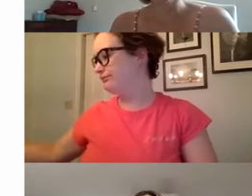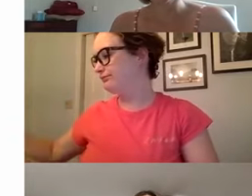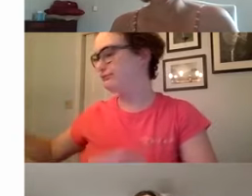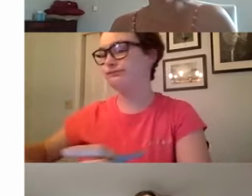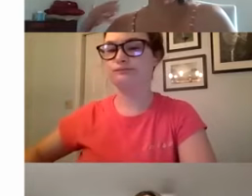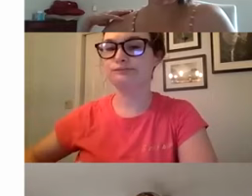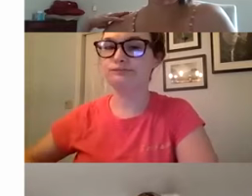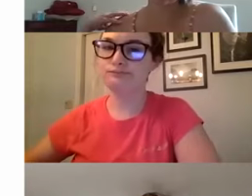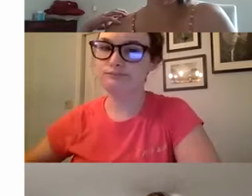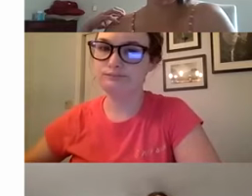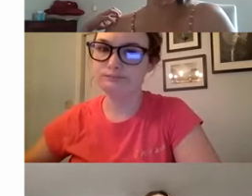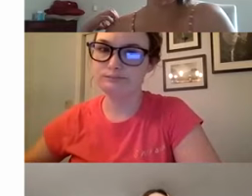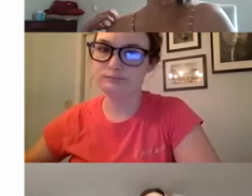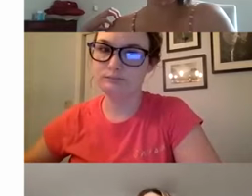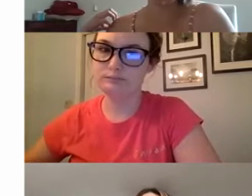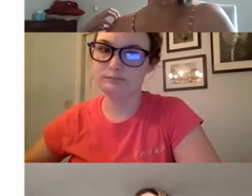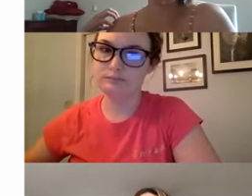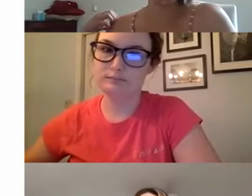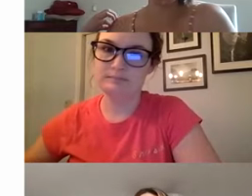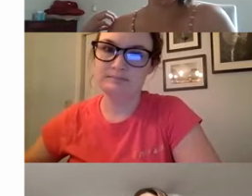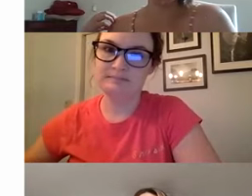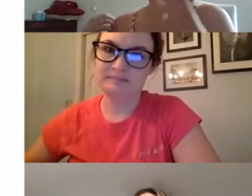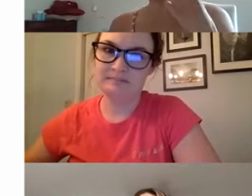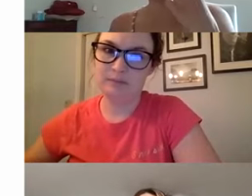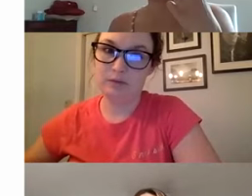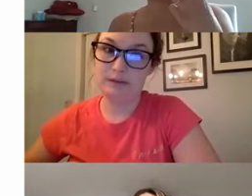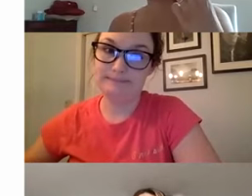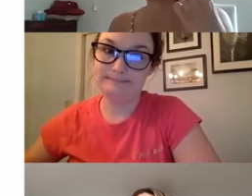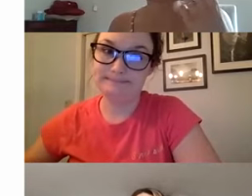How many possible essay questions did I say you could have based on this?